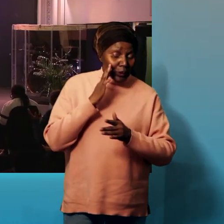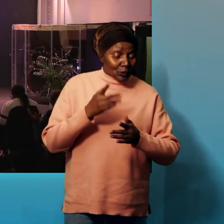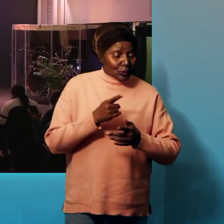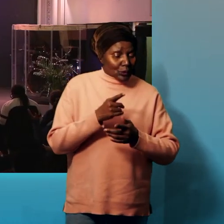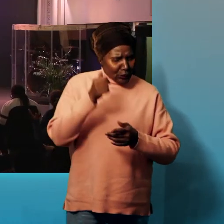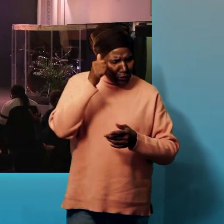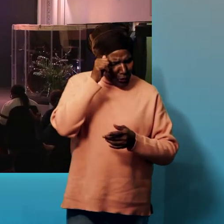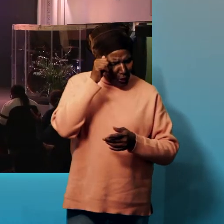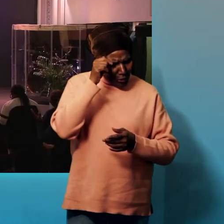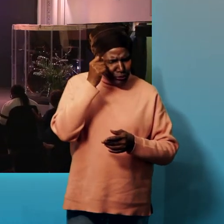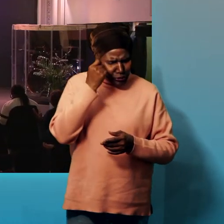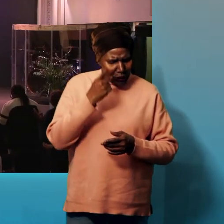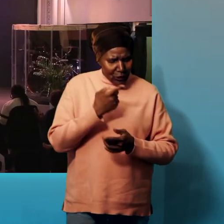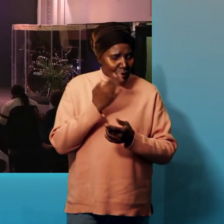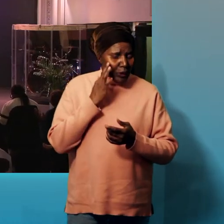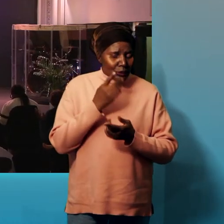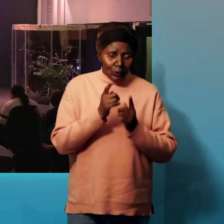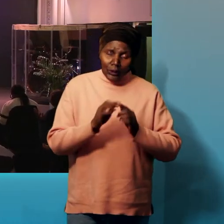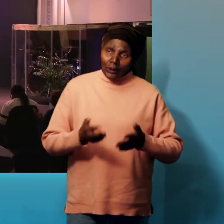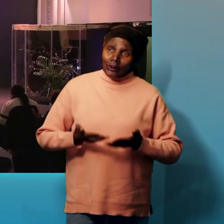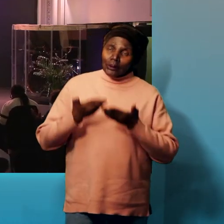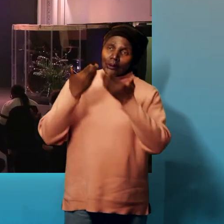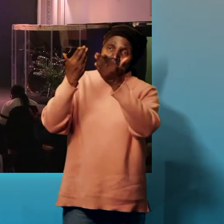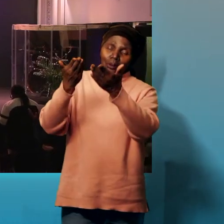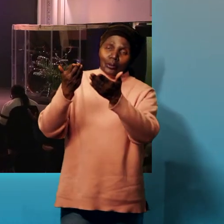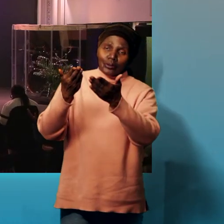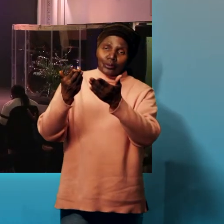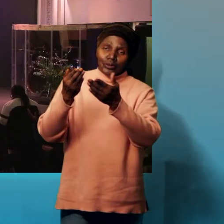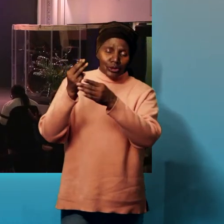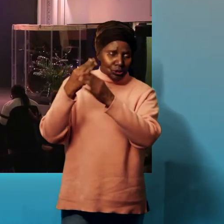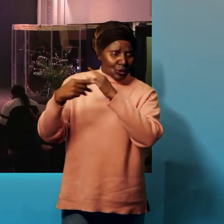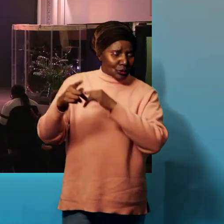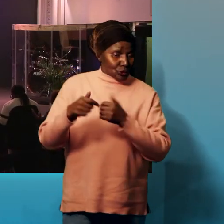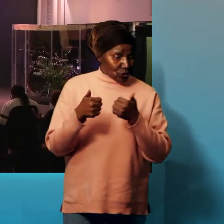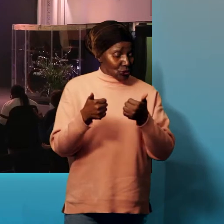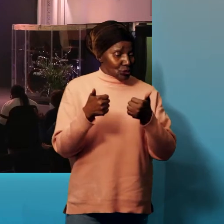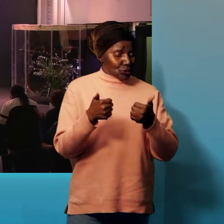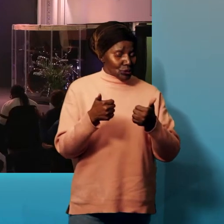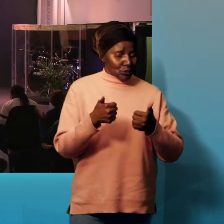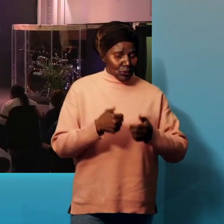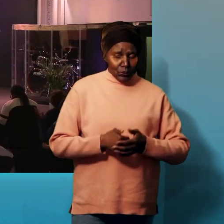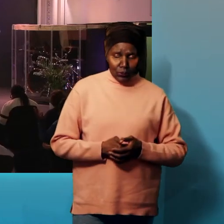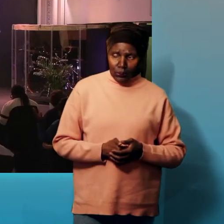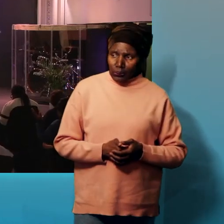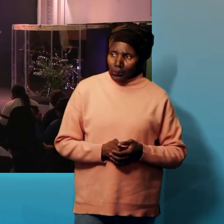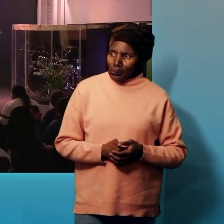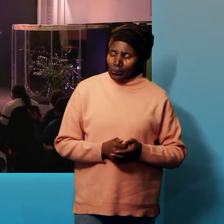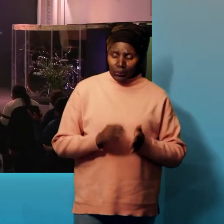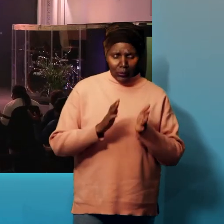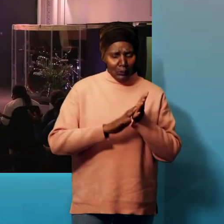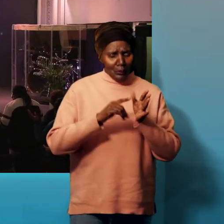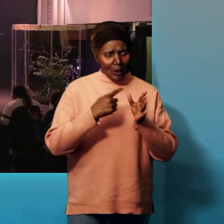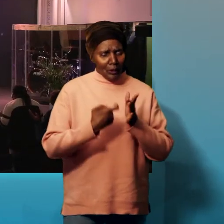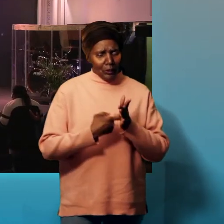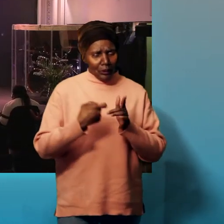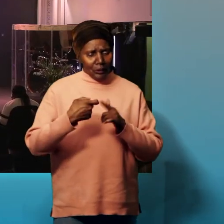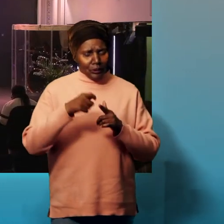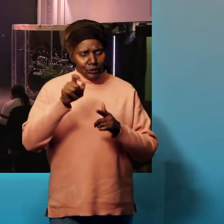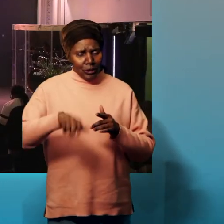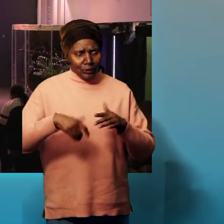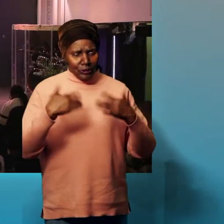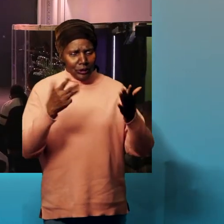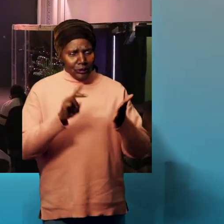it is good. It is good, as the Bible says in many different places, but I'll say in Mark 10:30, it